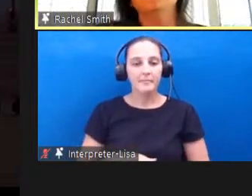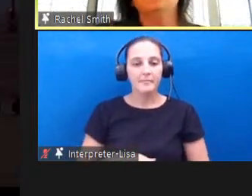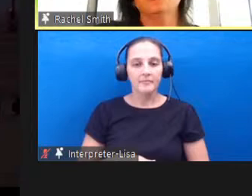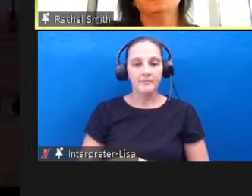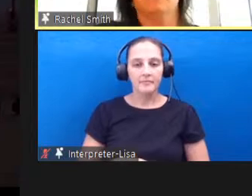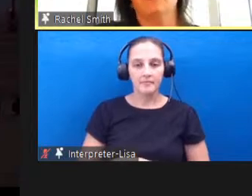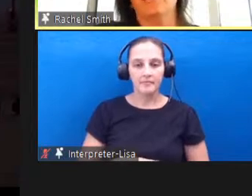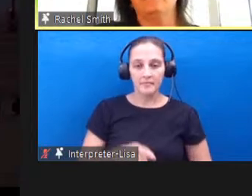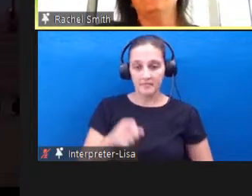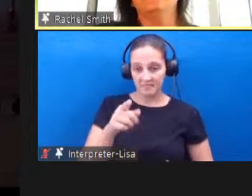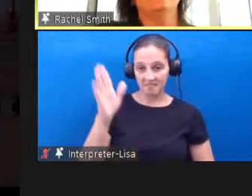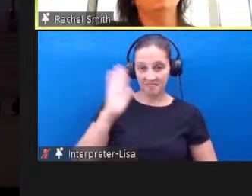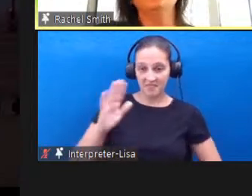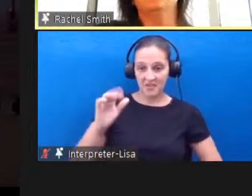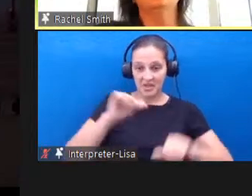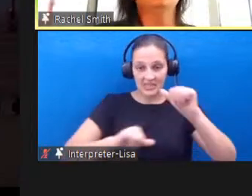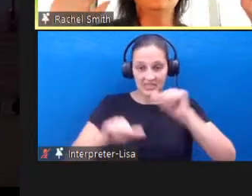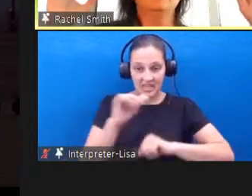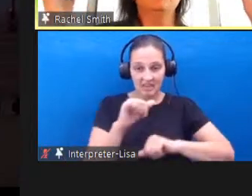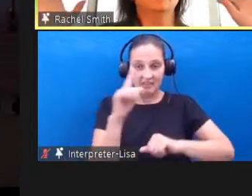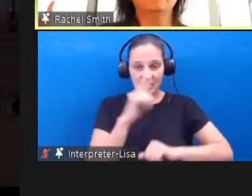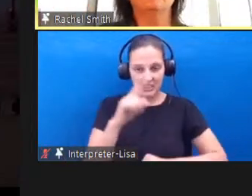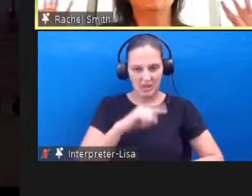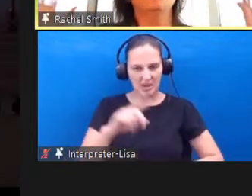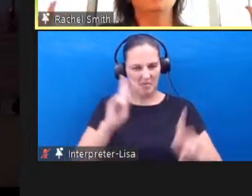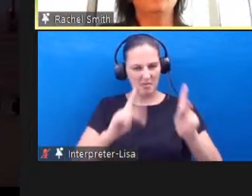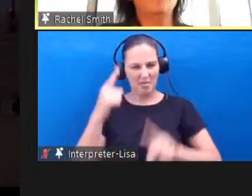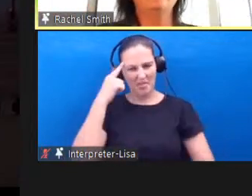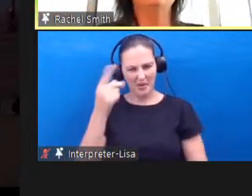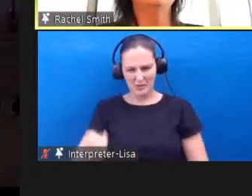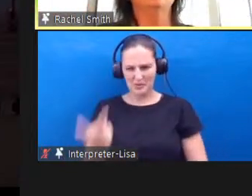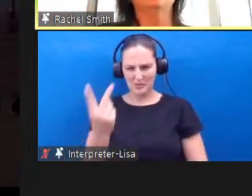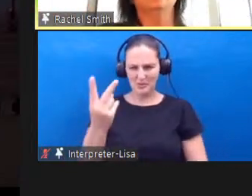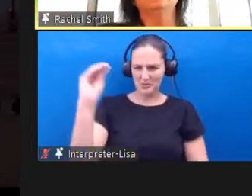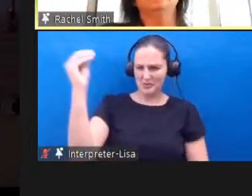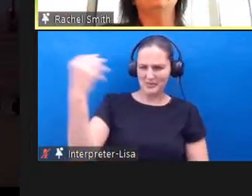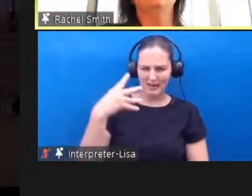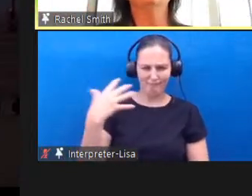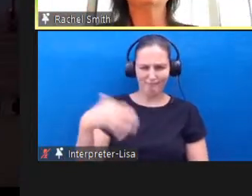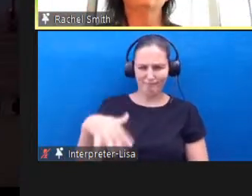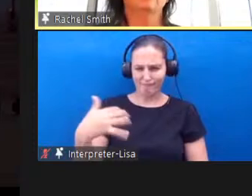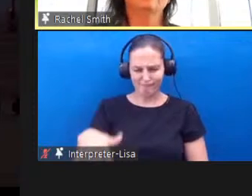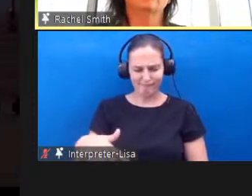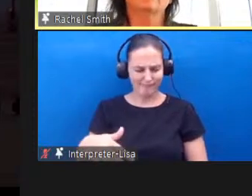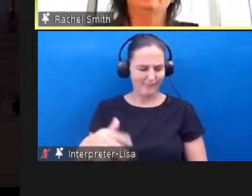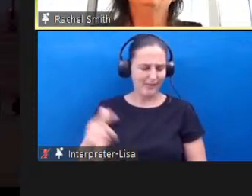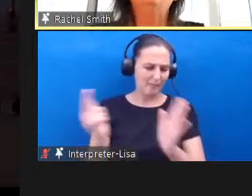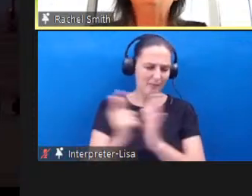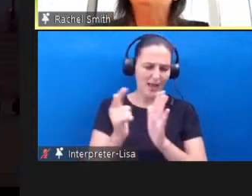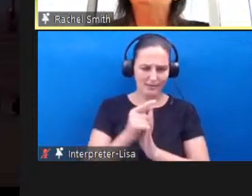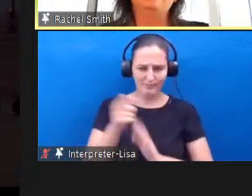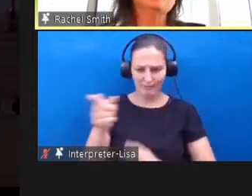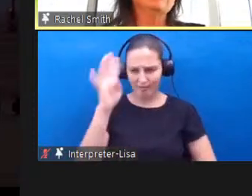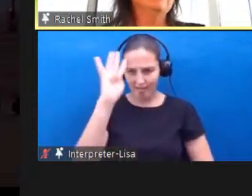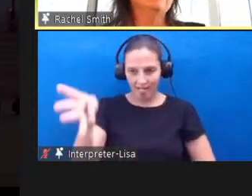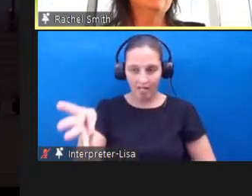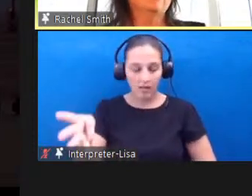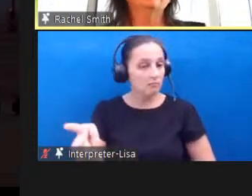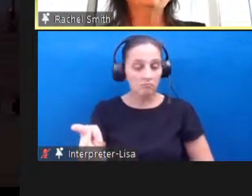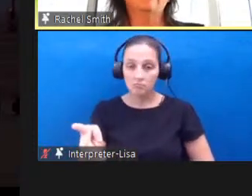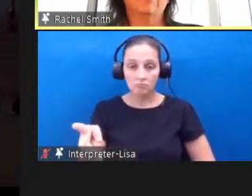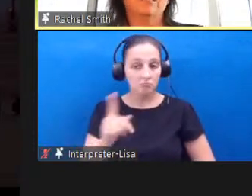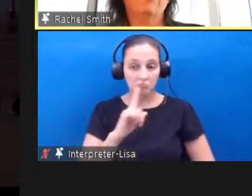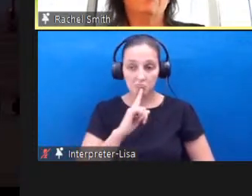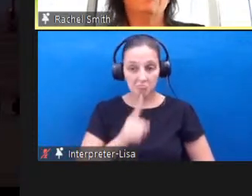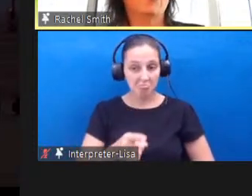this was science fiction, right? Is that two suns seemed way out there, crazy galaxy far, far away. But actually, this is